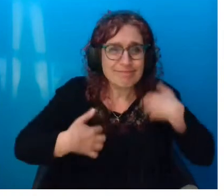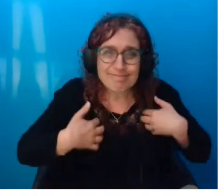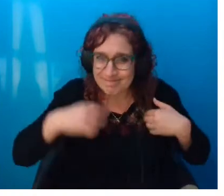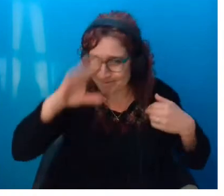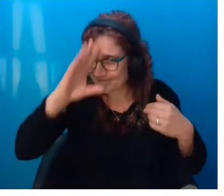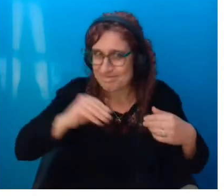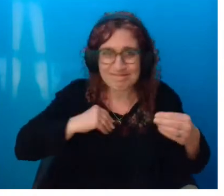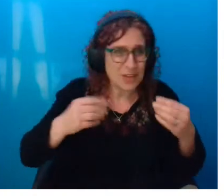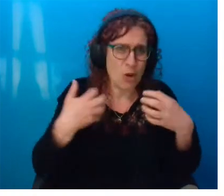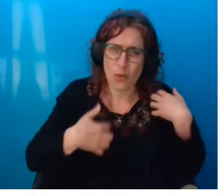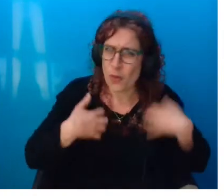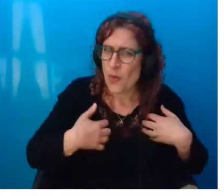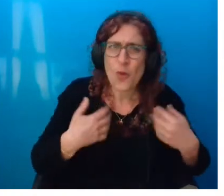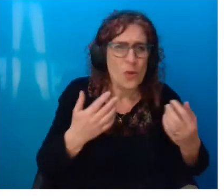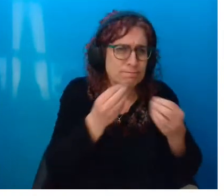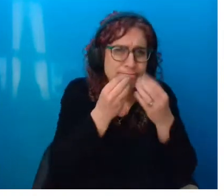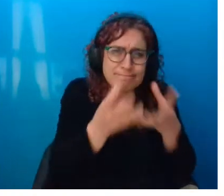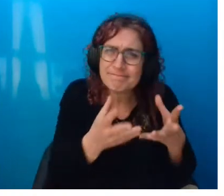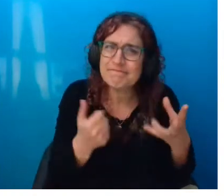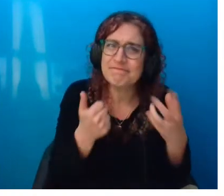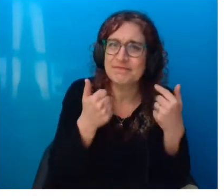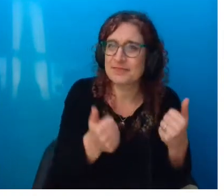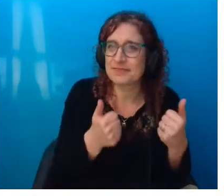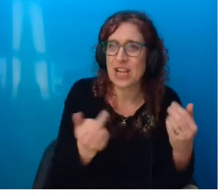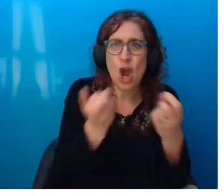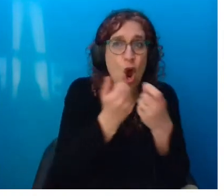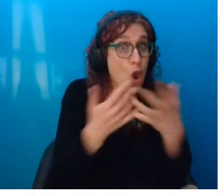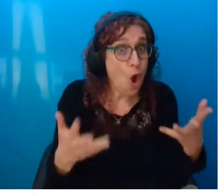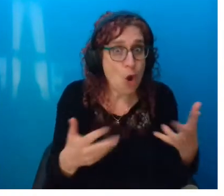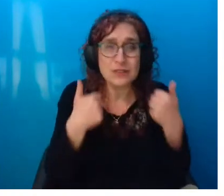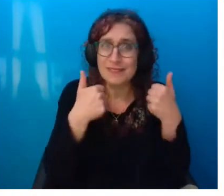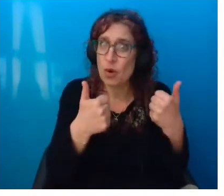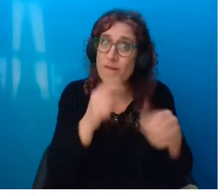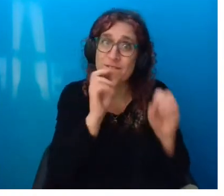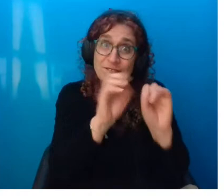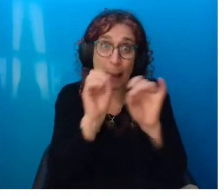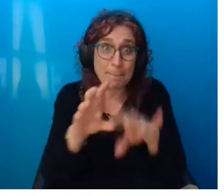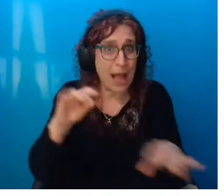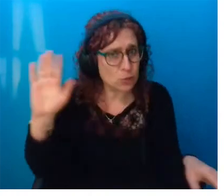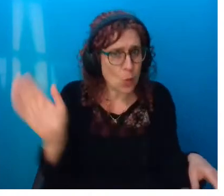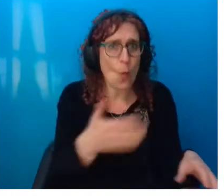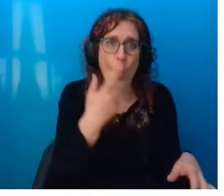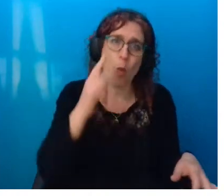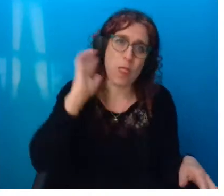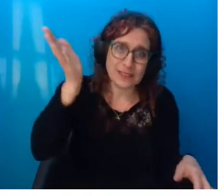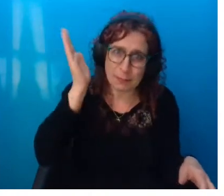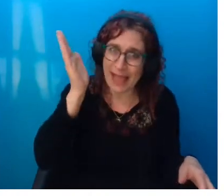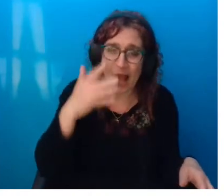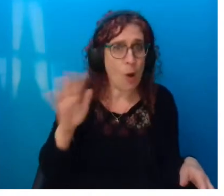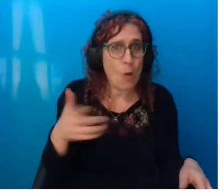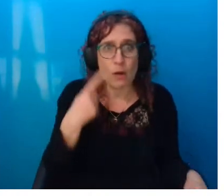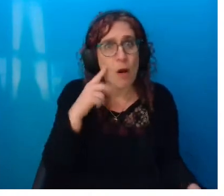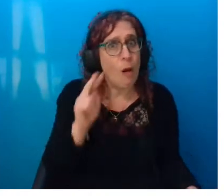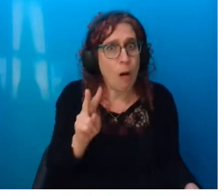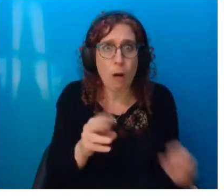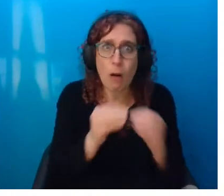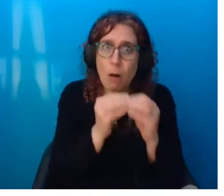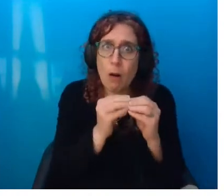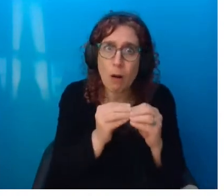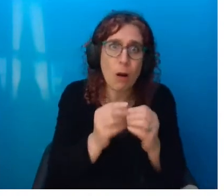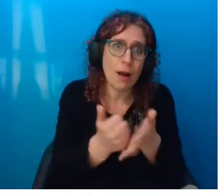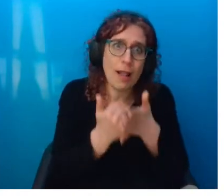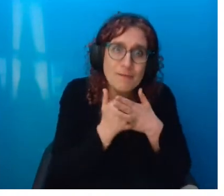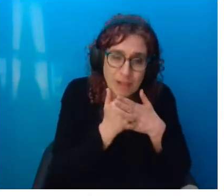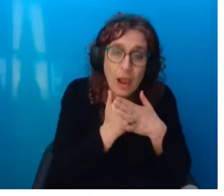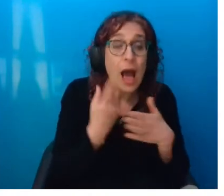absolutely fantastic. We've had a lot of feedback to say thank you to all the speakers, that they found the presentations really, really helpful and the